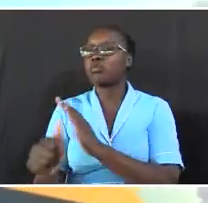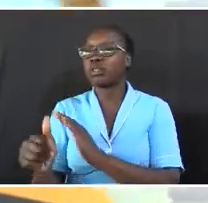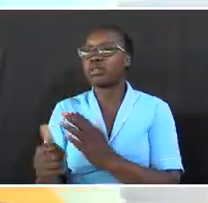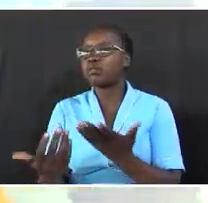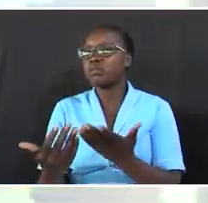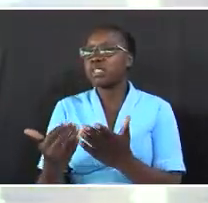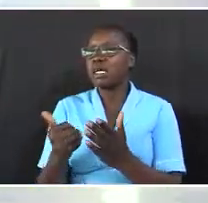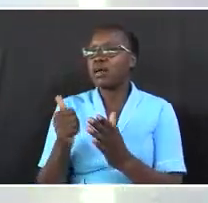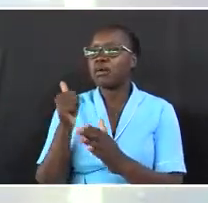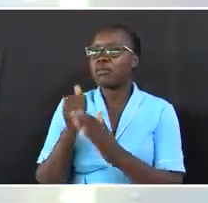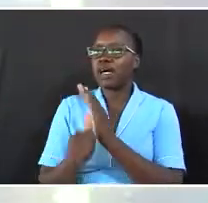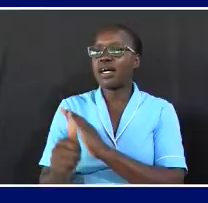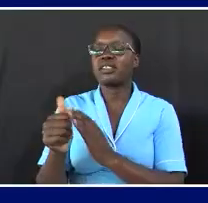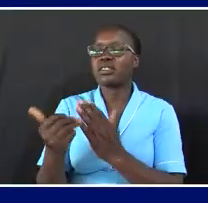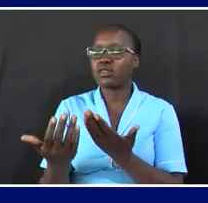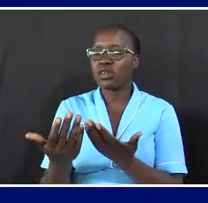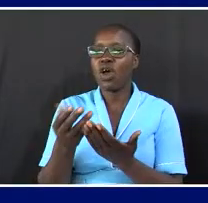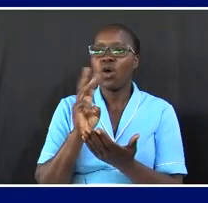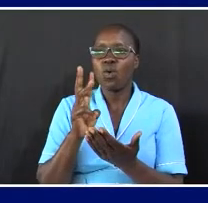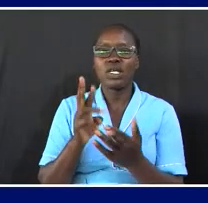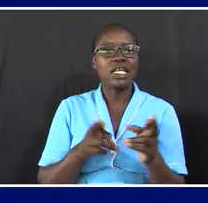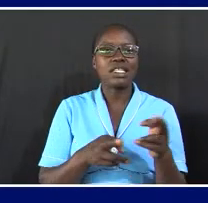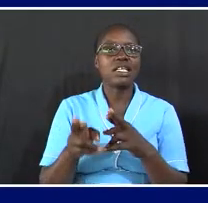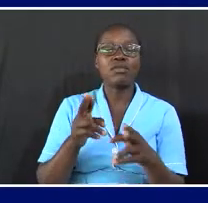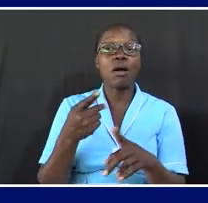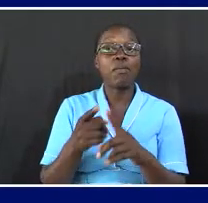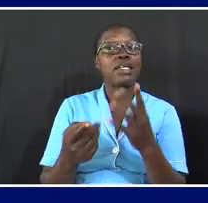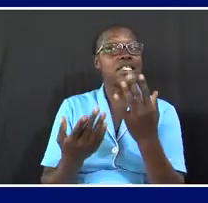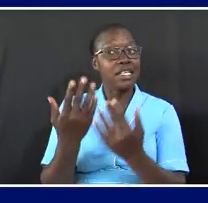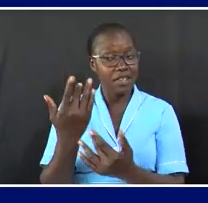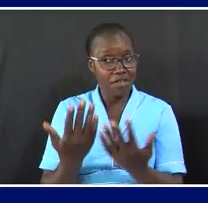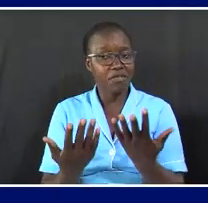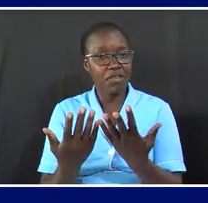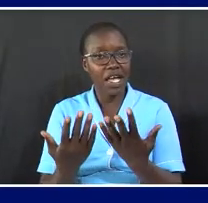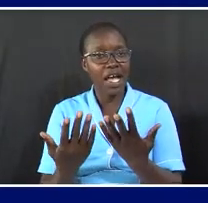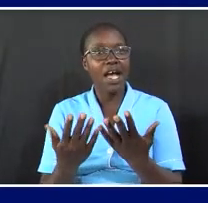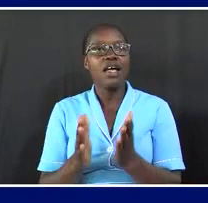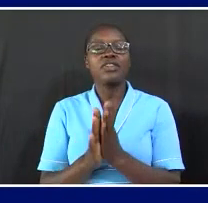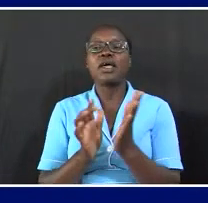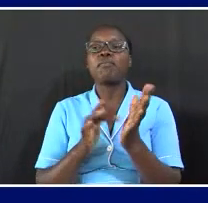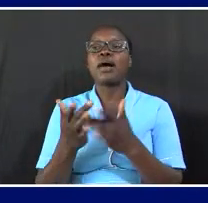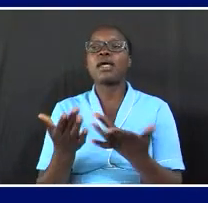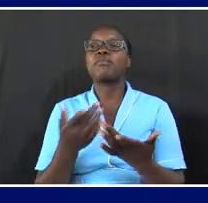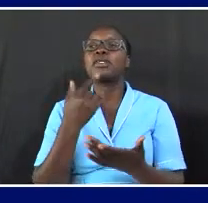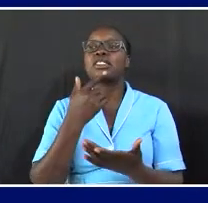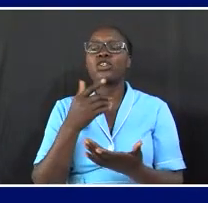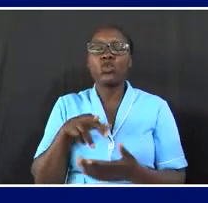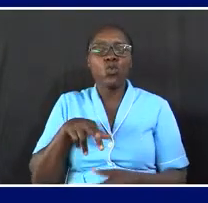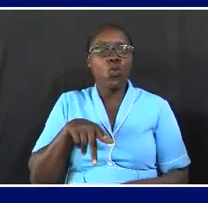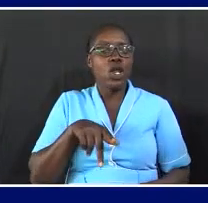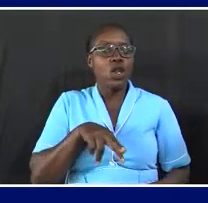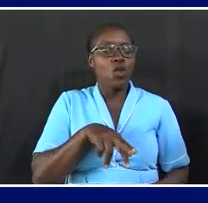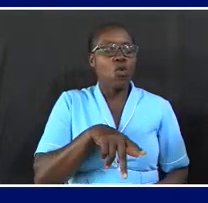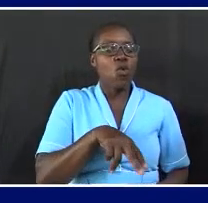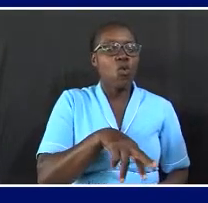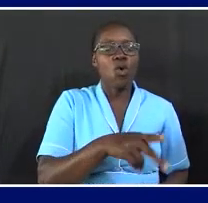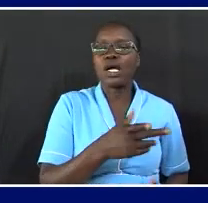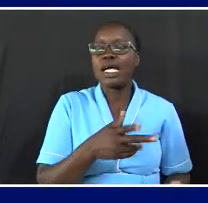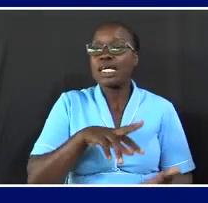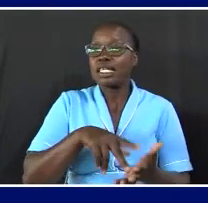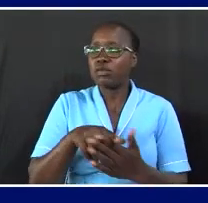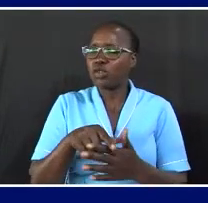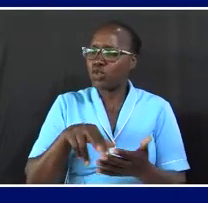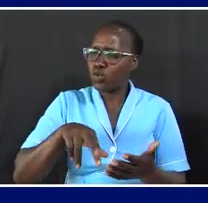can pass through water. You can pass through the rivers. But when it comes to fire, my version says you will walk. It means that you will